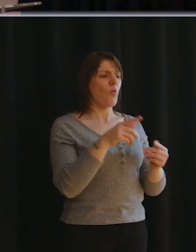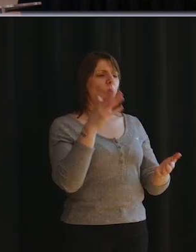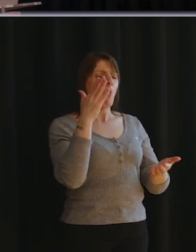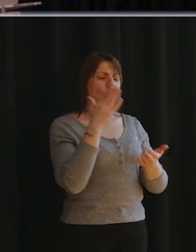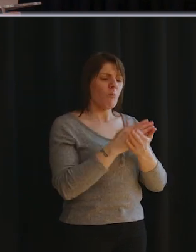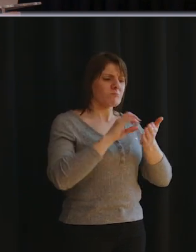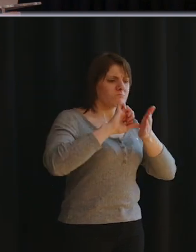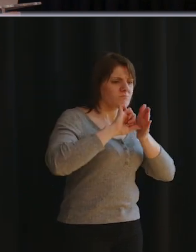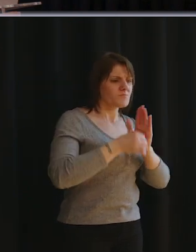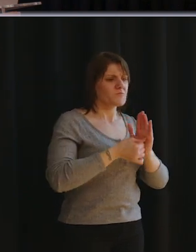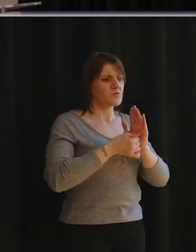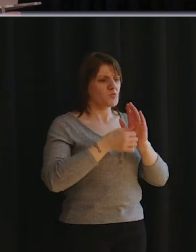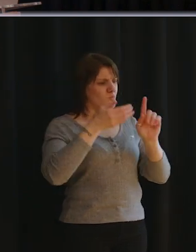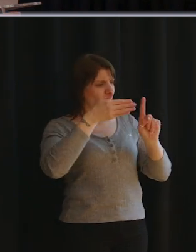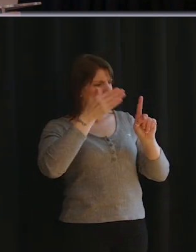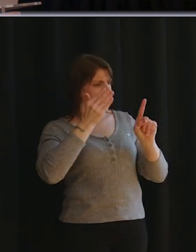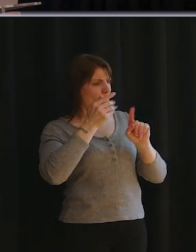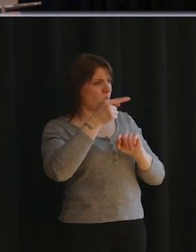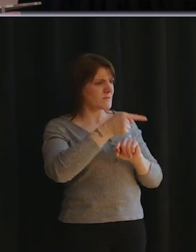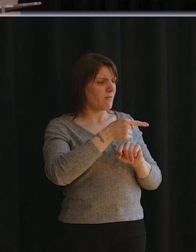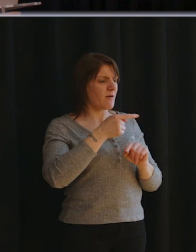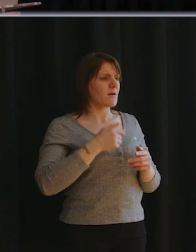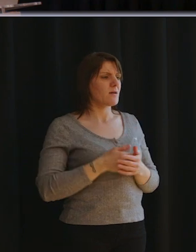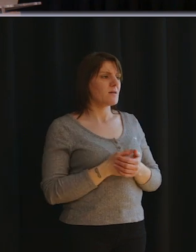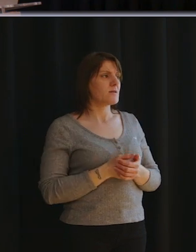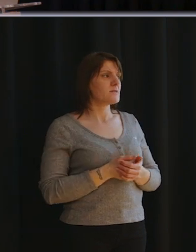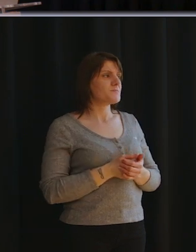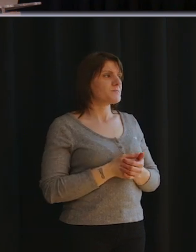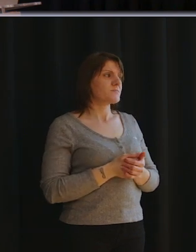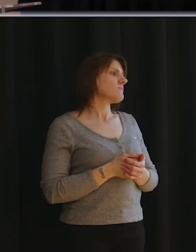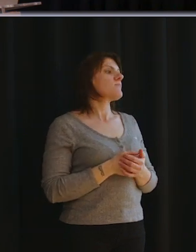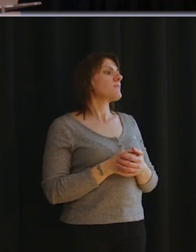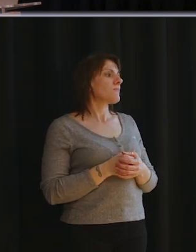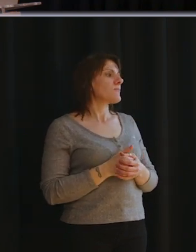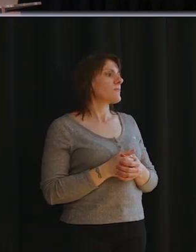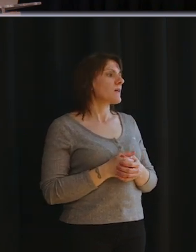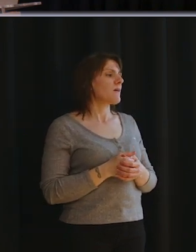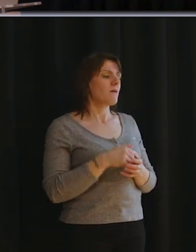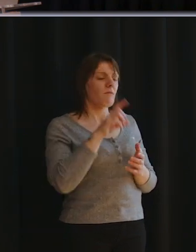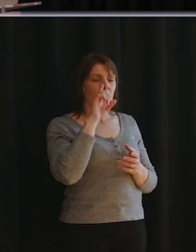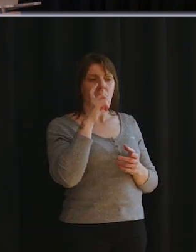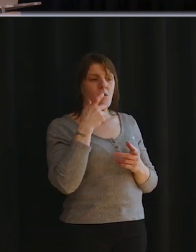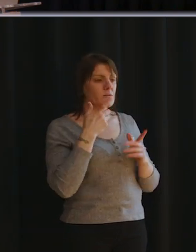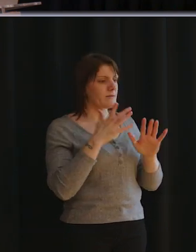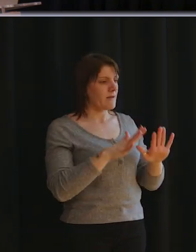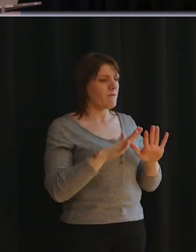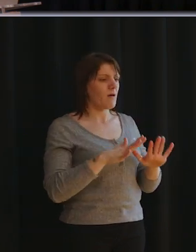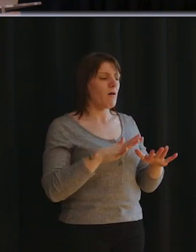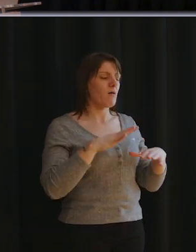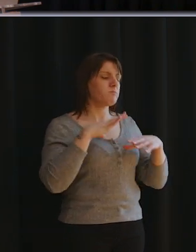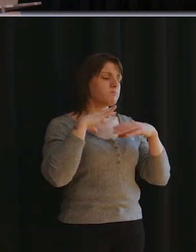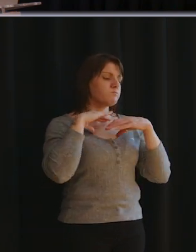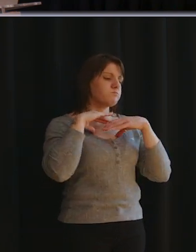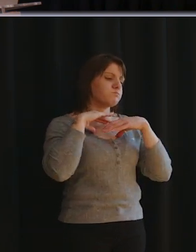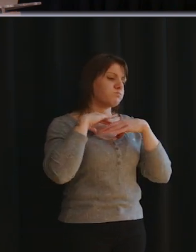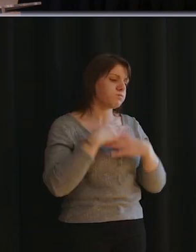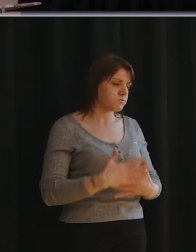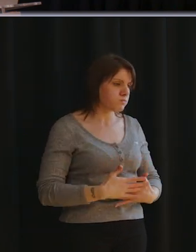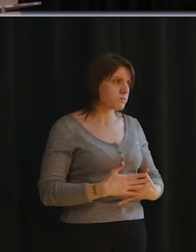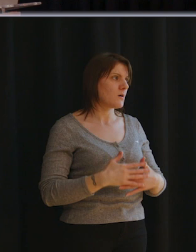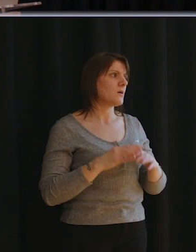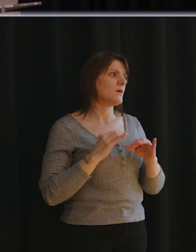that framework all the time because you can't leave it. You can't. It's exhausting, isn't it? So, yeah, it is exhausting. And Yeah. actually you